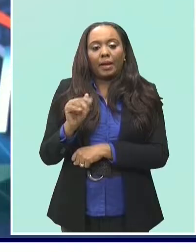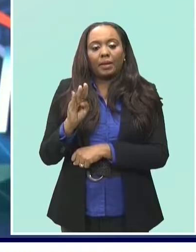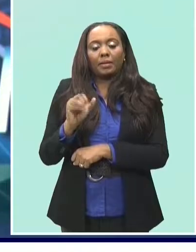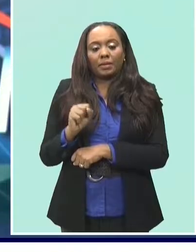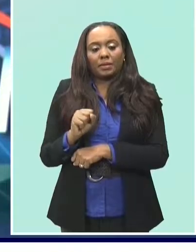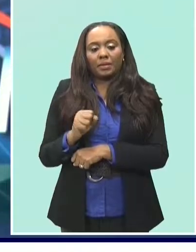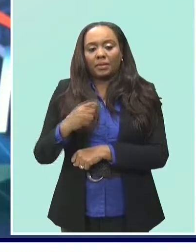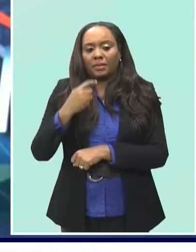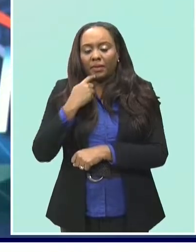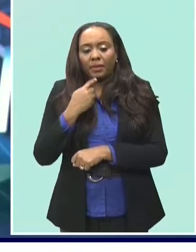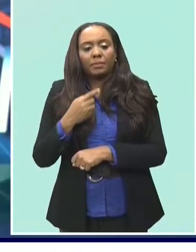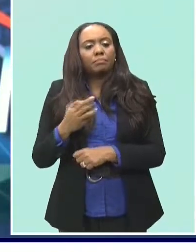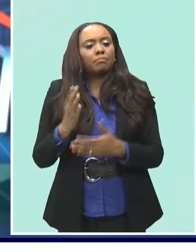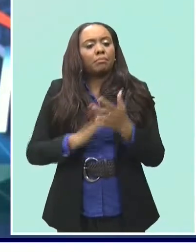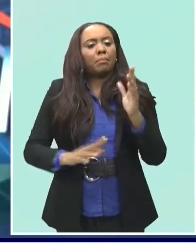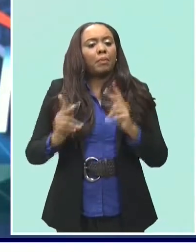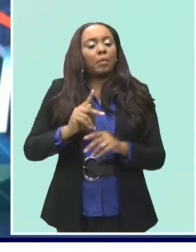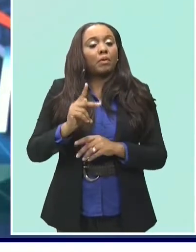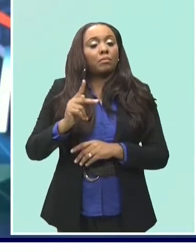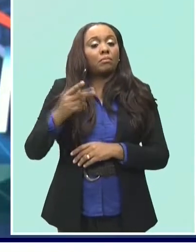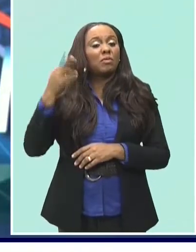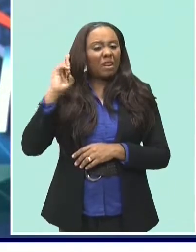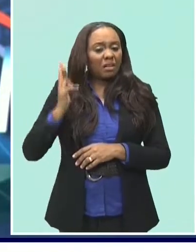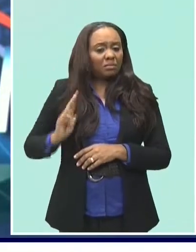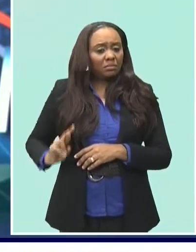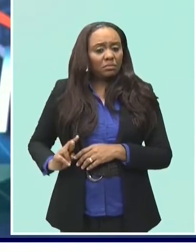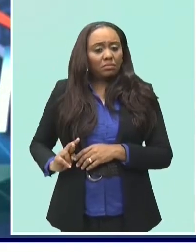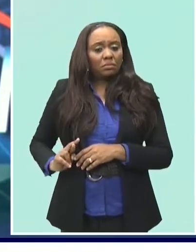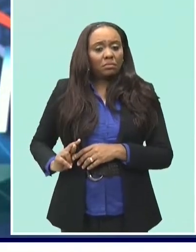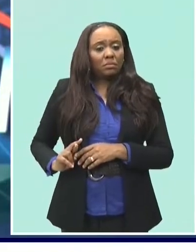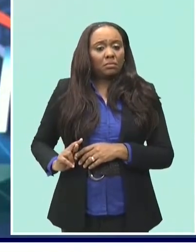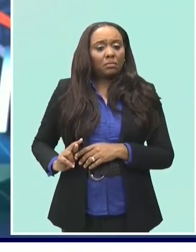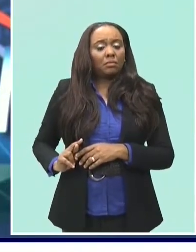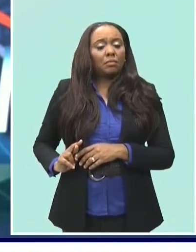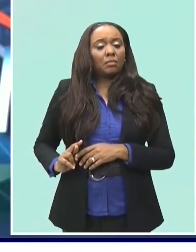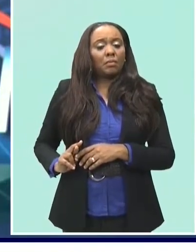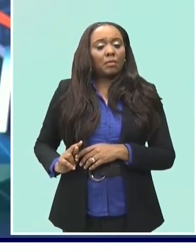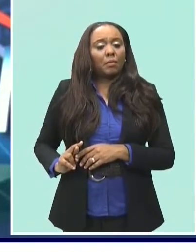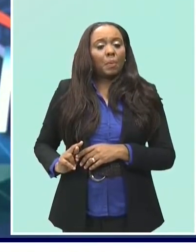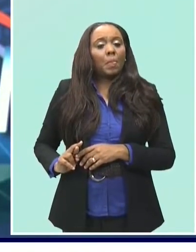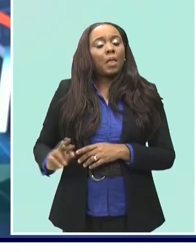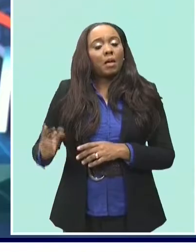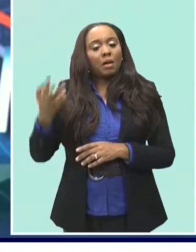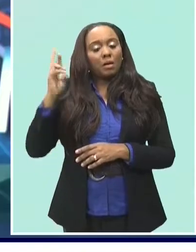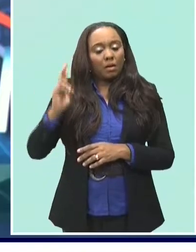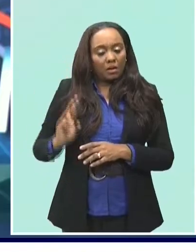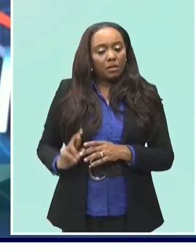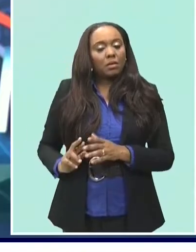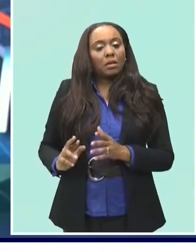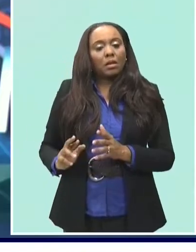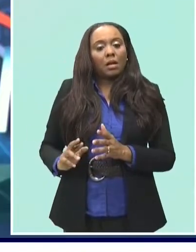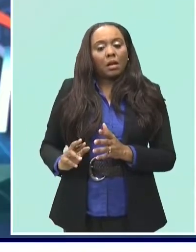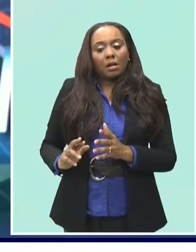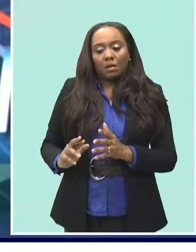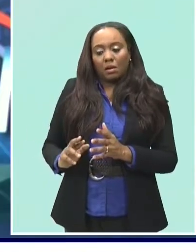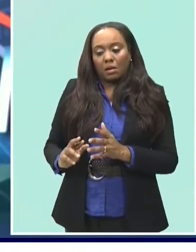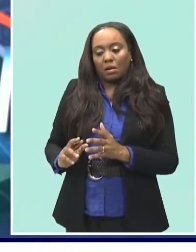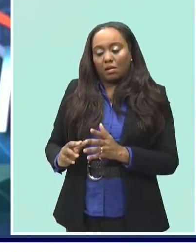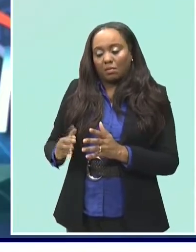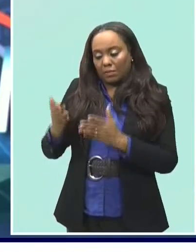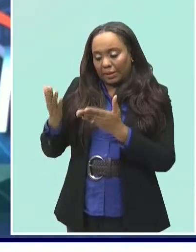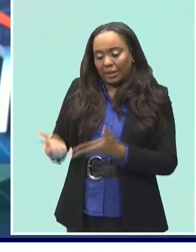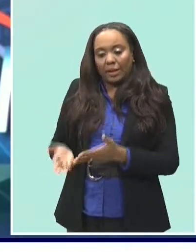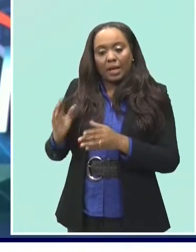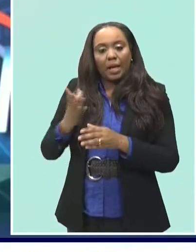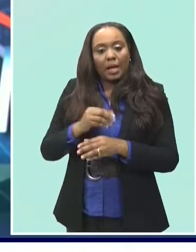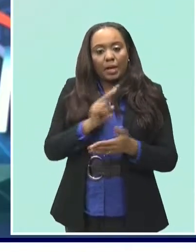also revealed that members of the Rasta community have been approached by the University of the West Indies for such research purposes. However,